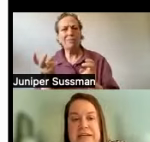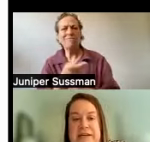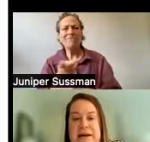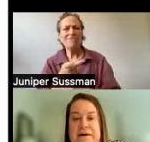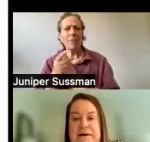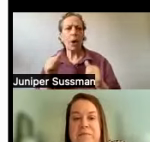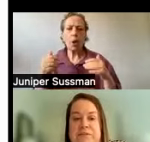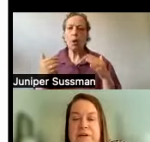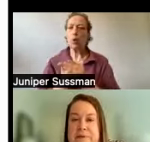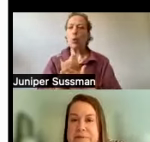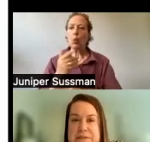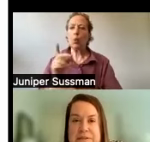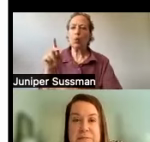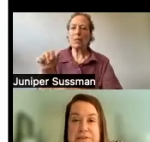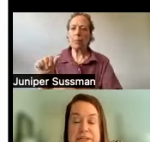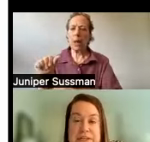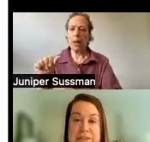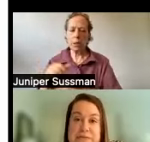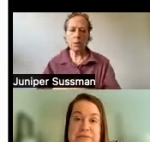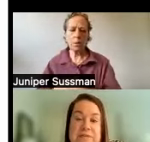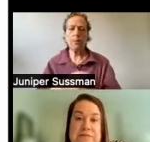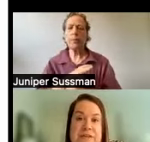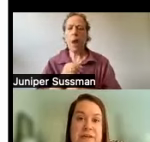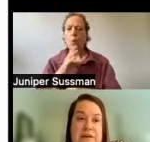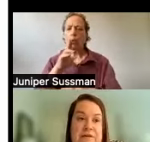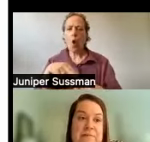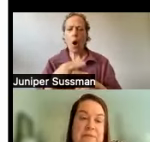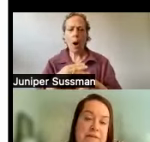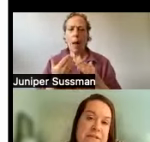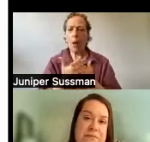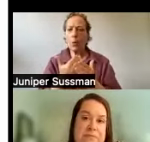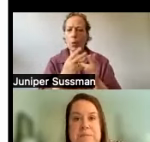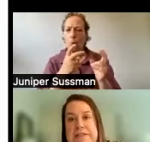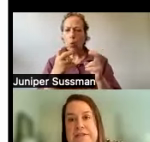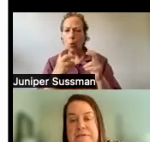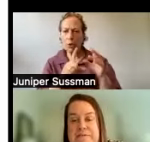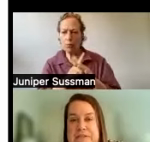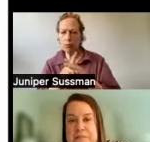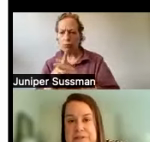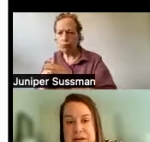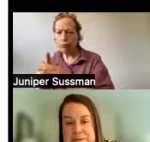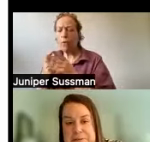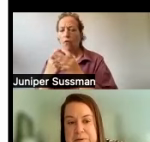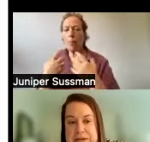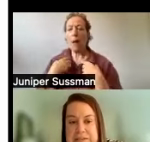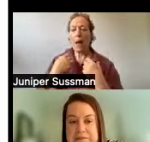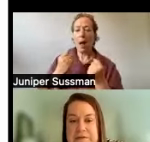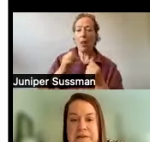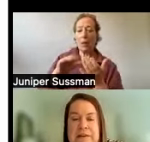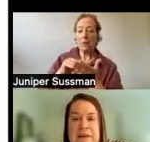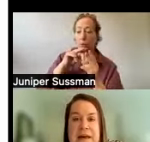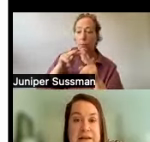scene. We'll talk about some of the emerging issues that we're seeing from the health center perspective, from a disability rights